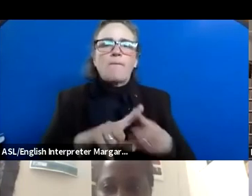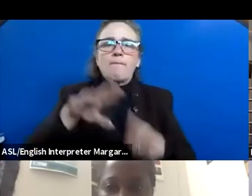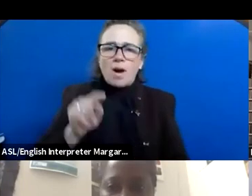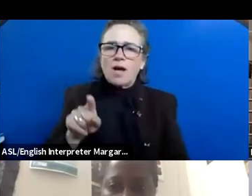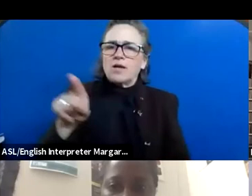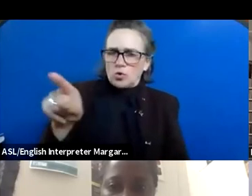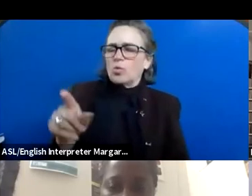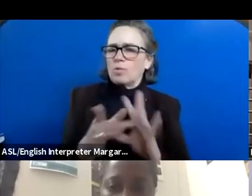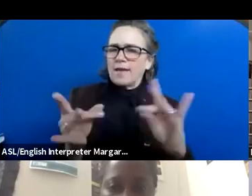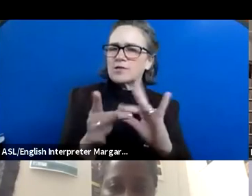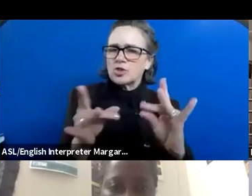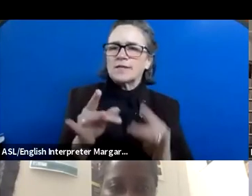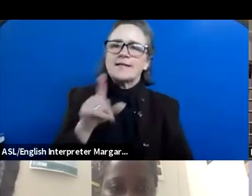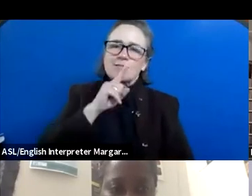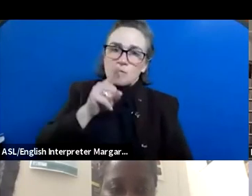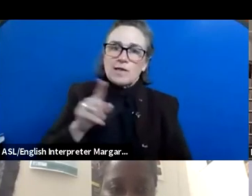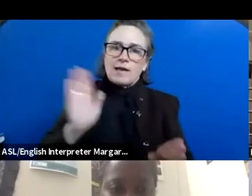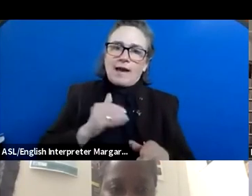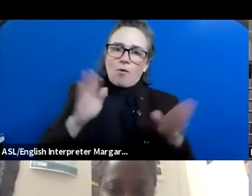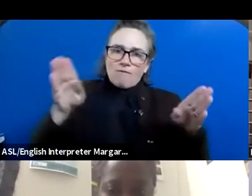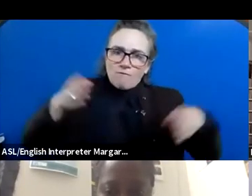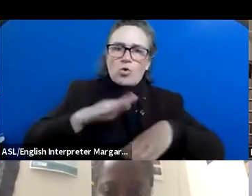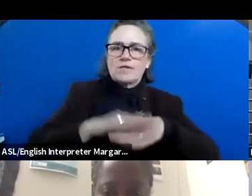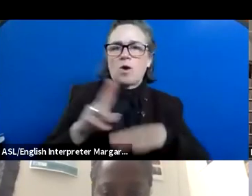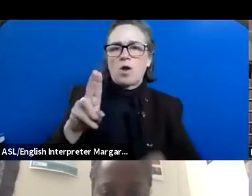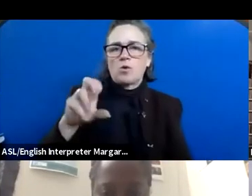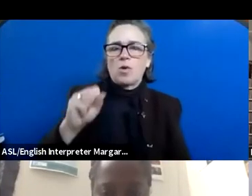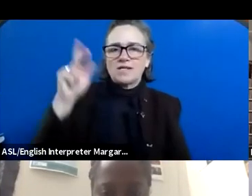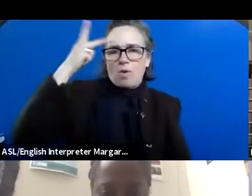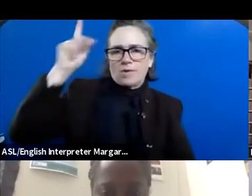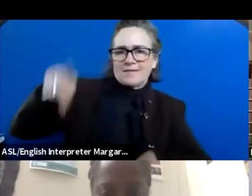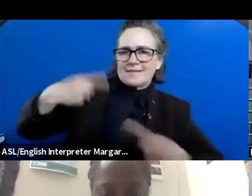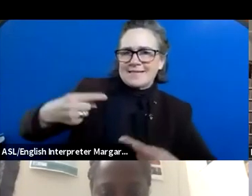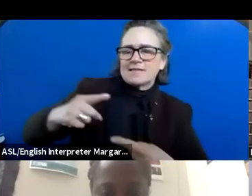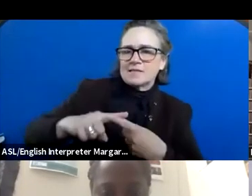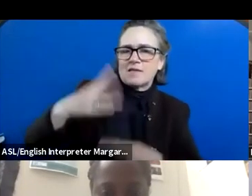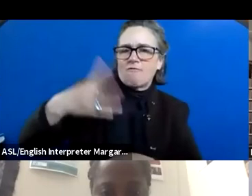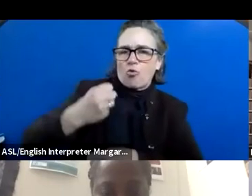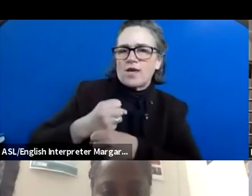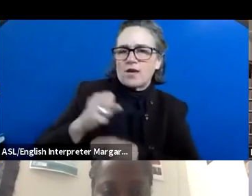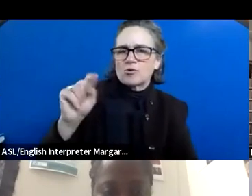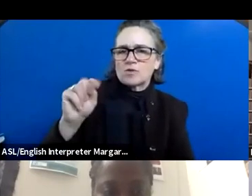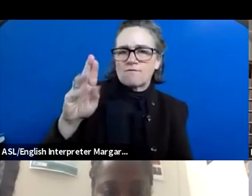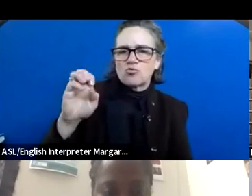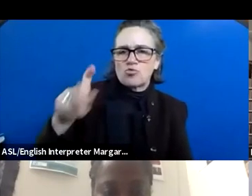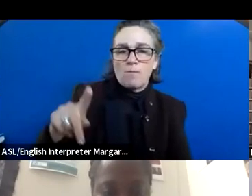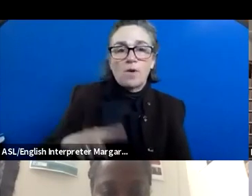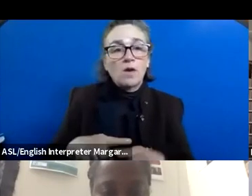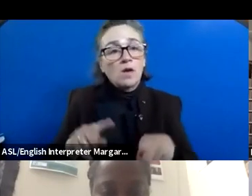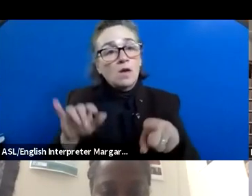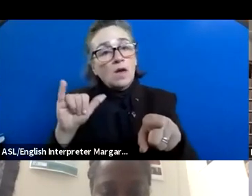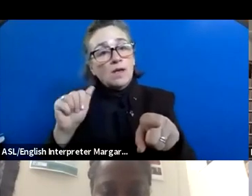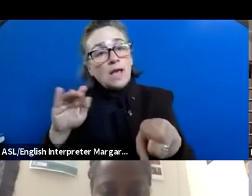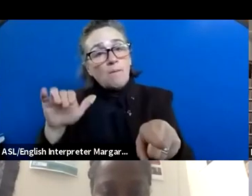want to speak to that at all or no? No. I mean, I think the only thing I want to say